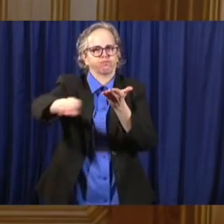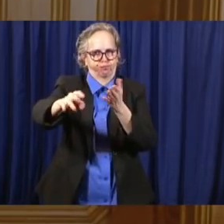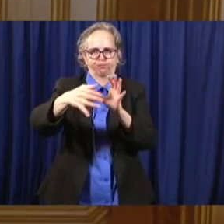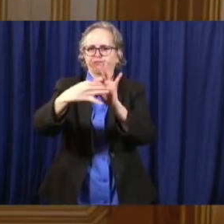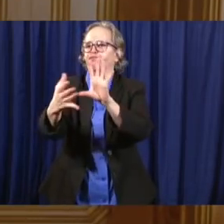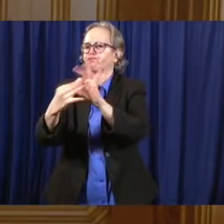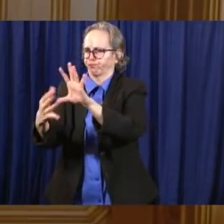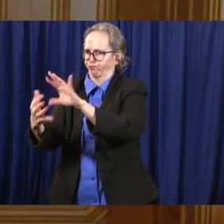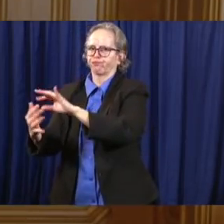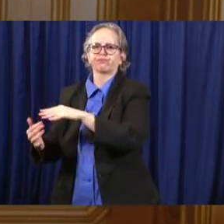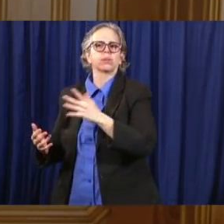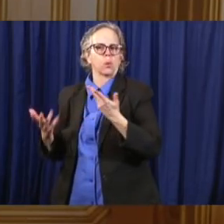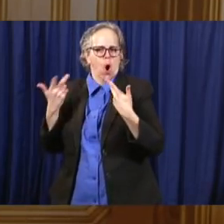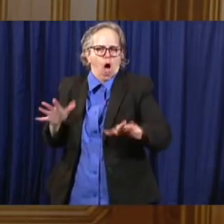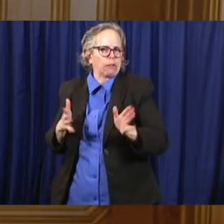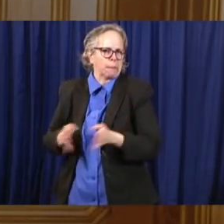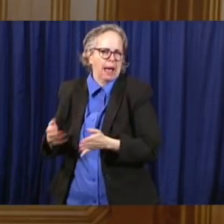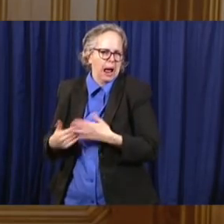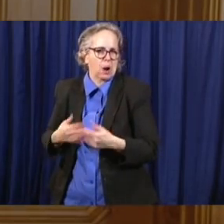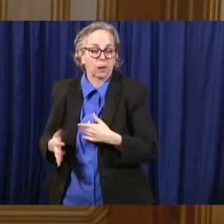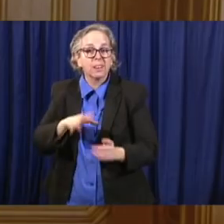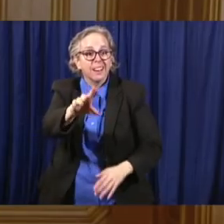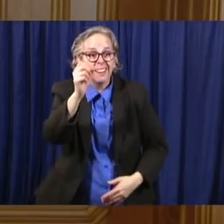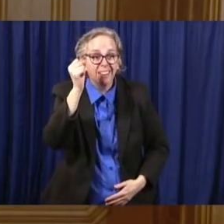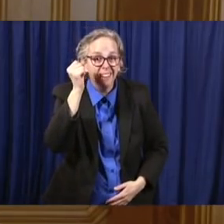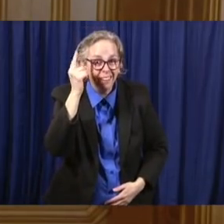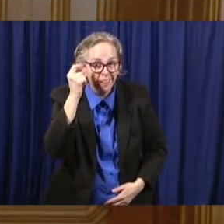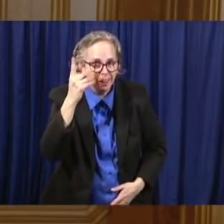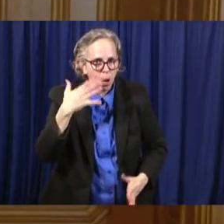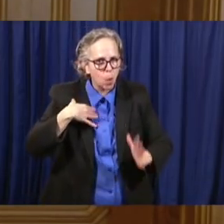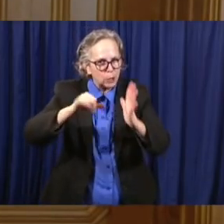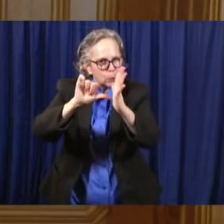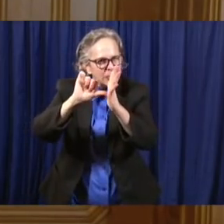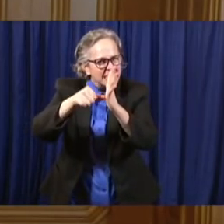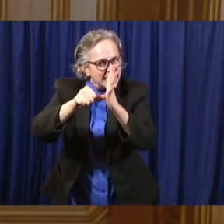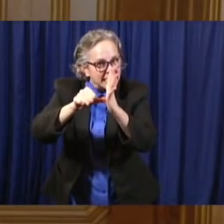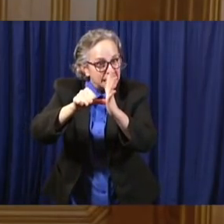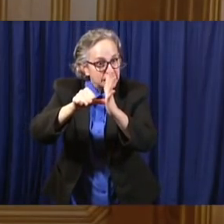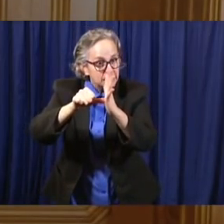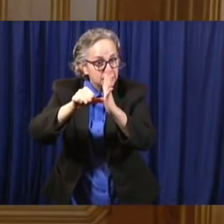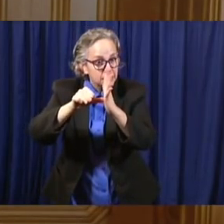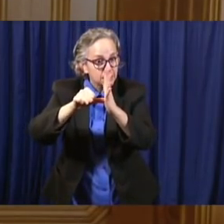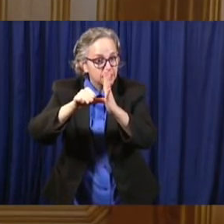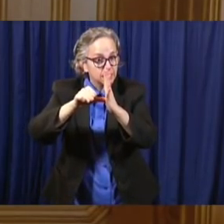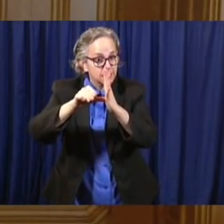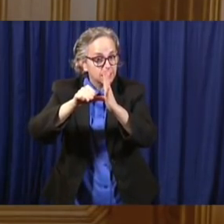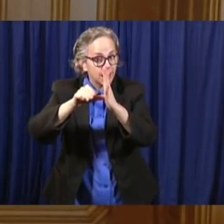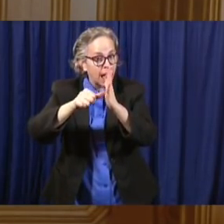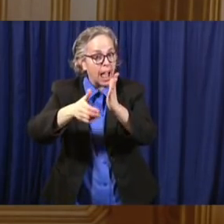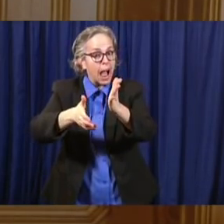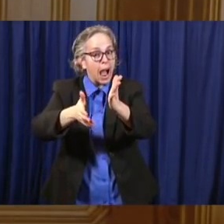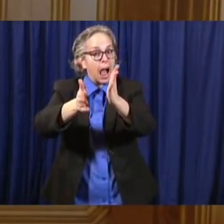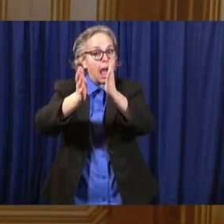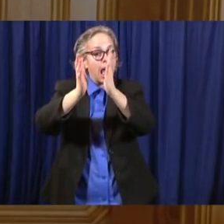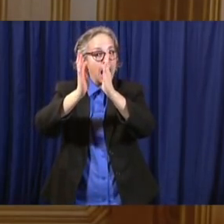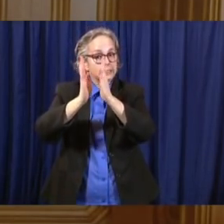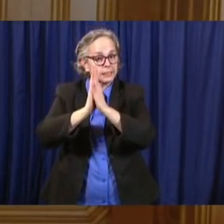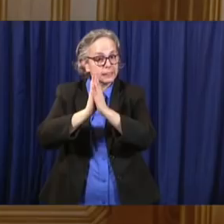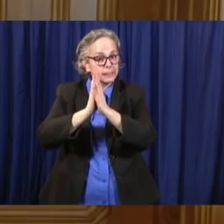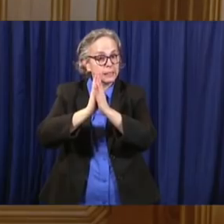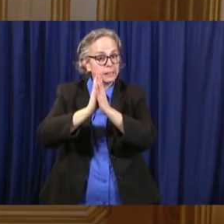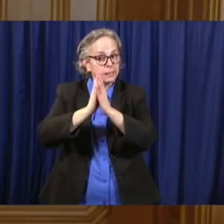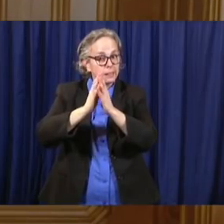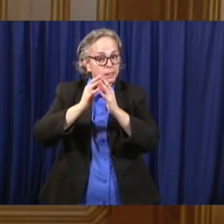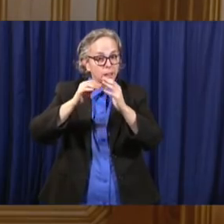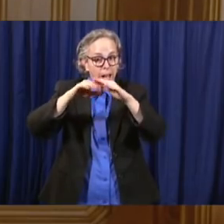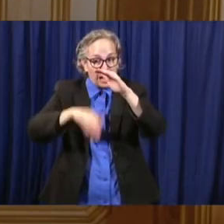Now, again, let me be clear. We're not asking that everyone who is scheduled to be released, everyone